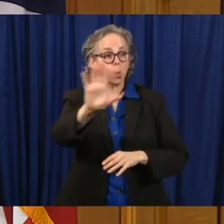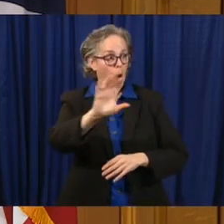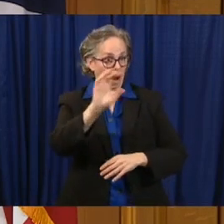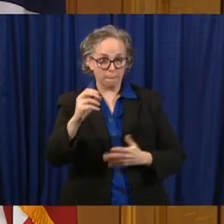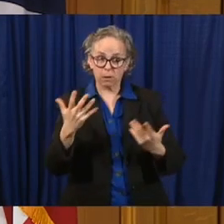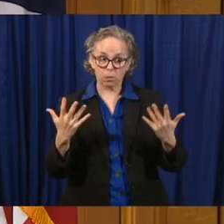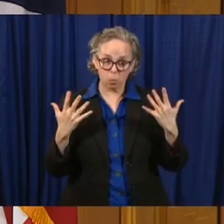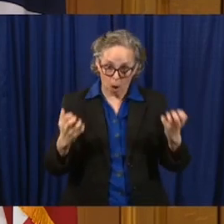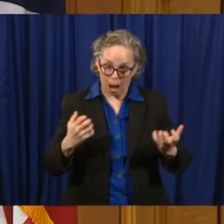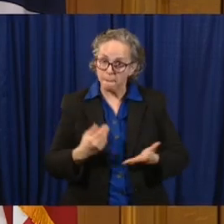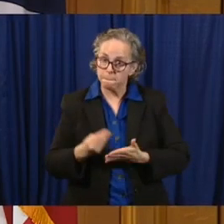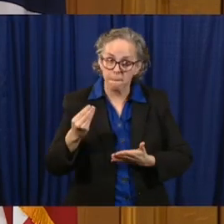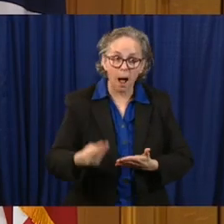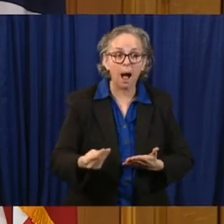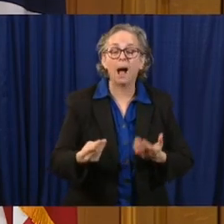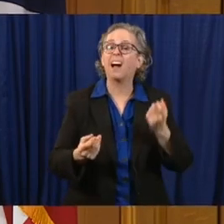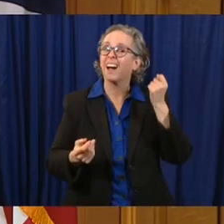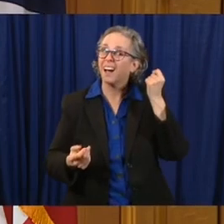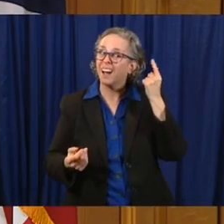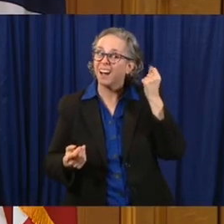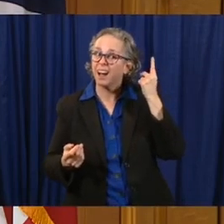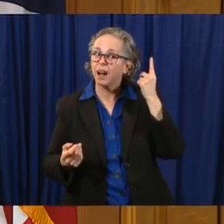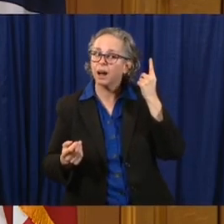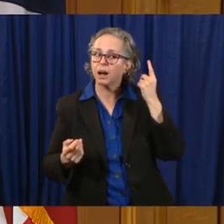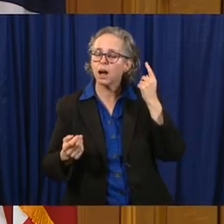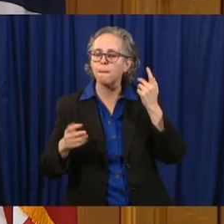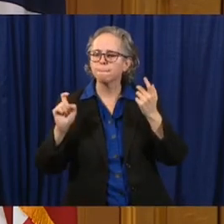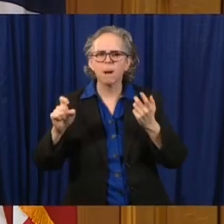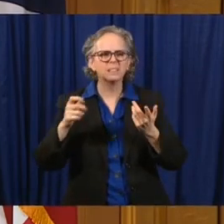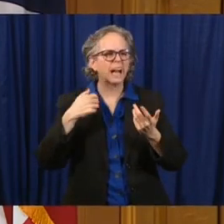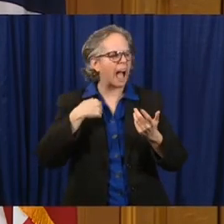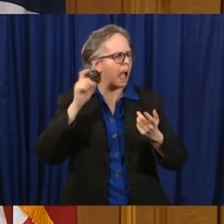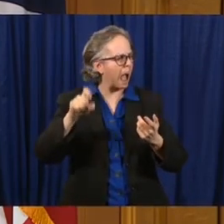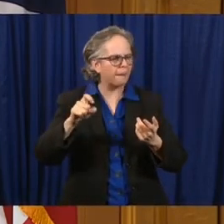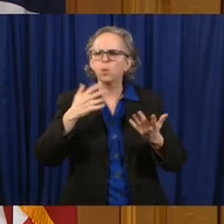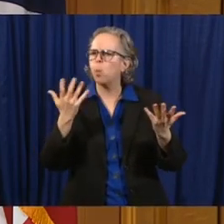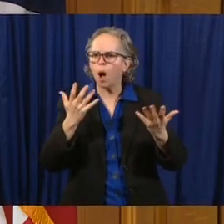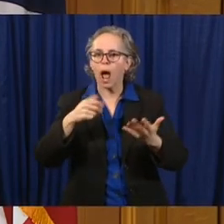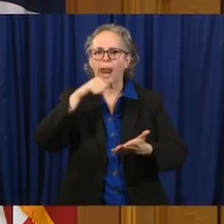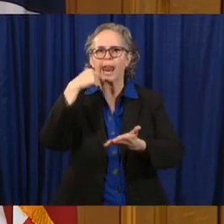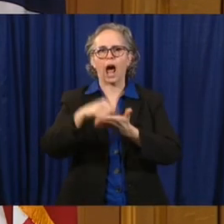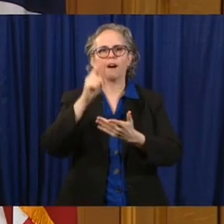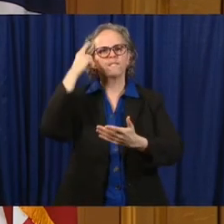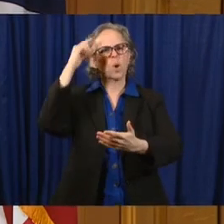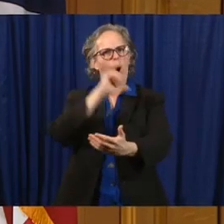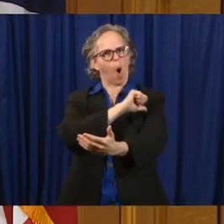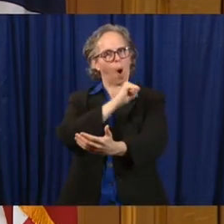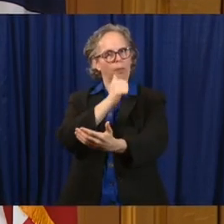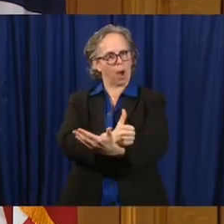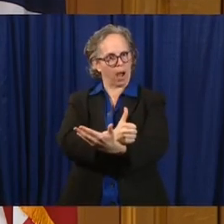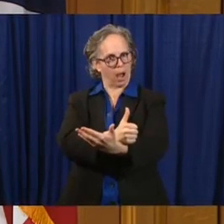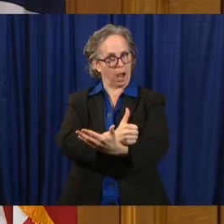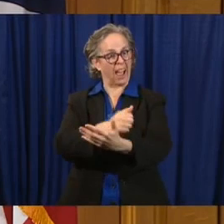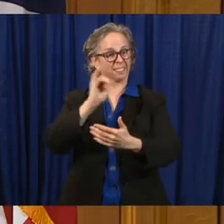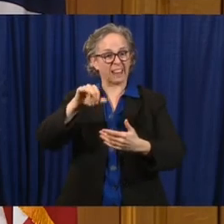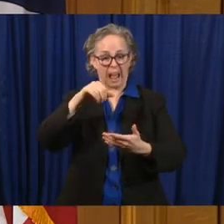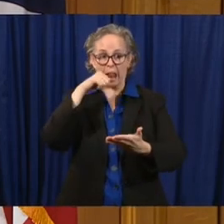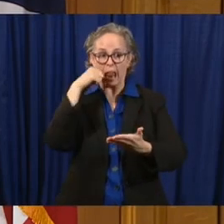their antibody test kit, which is proof that they have been approved. These letters are posted on the FDA